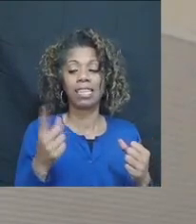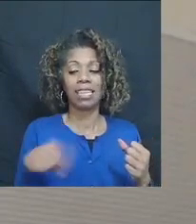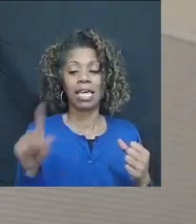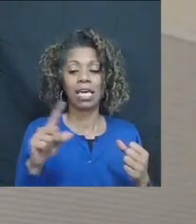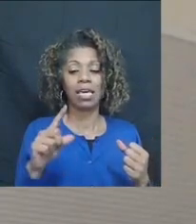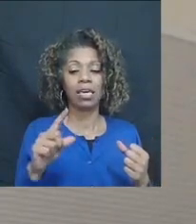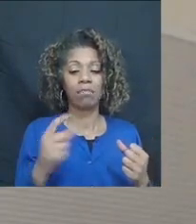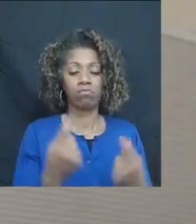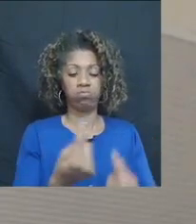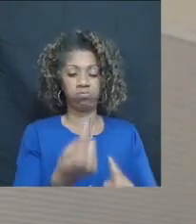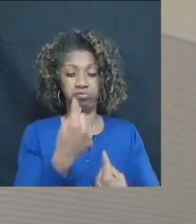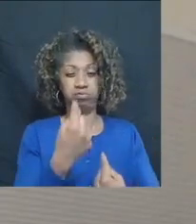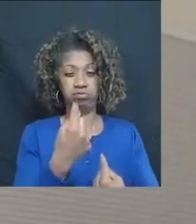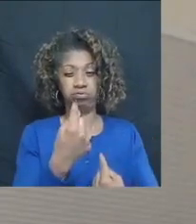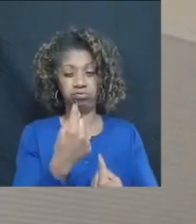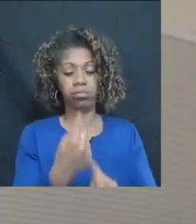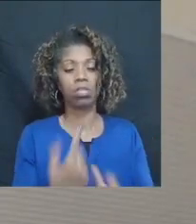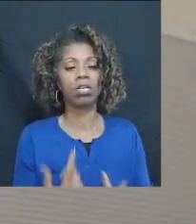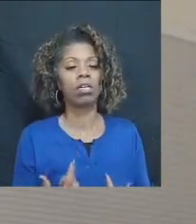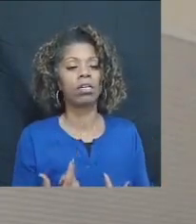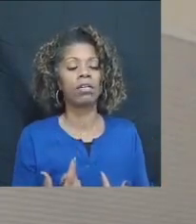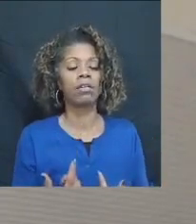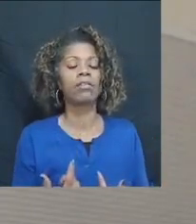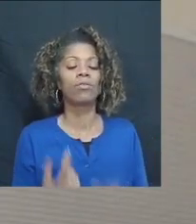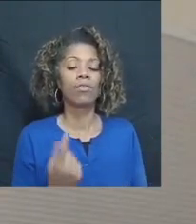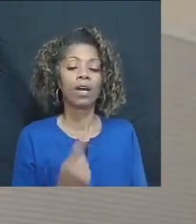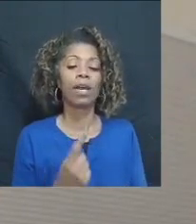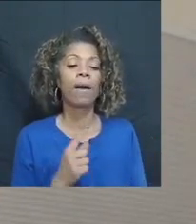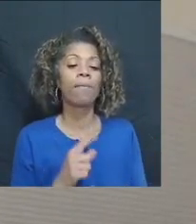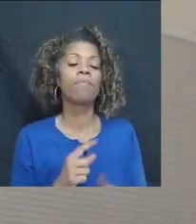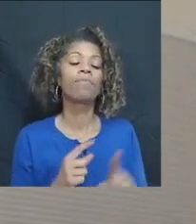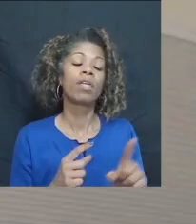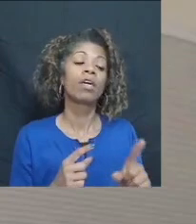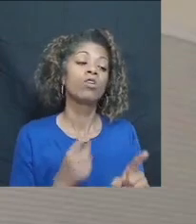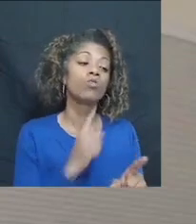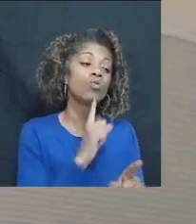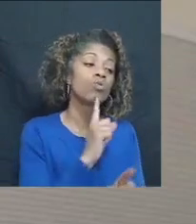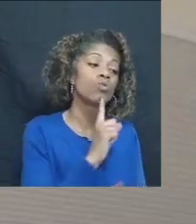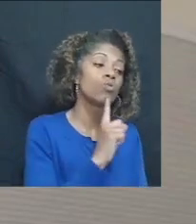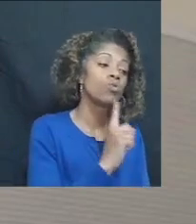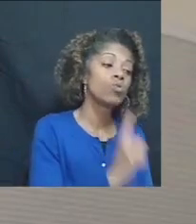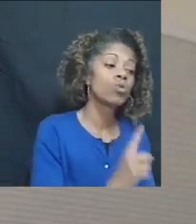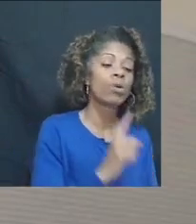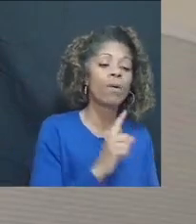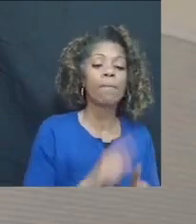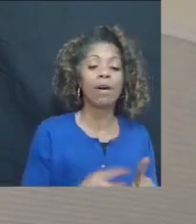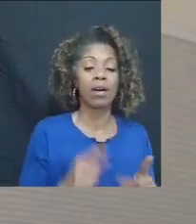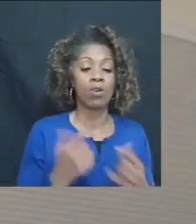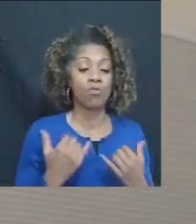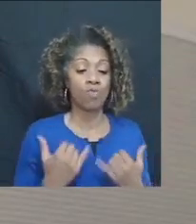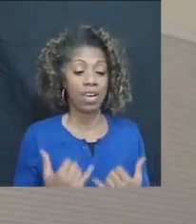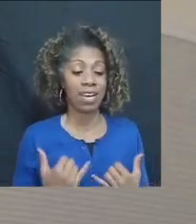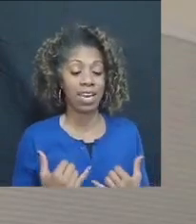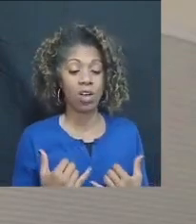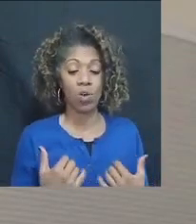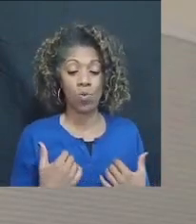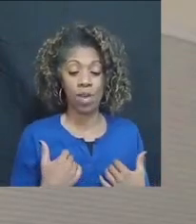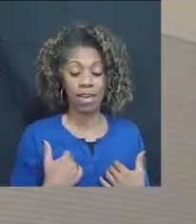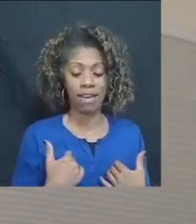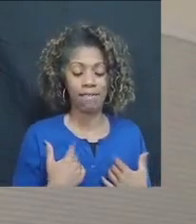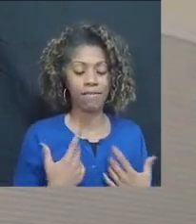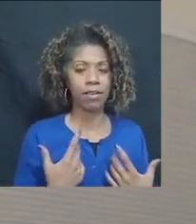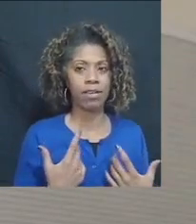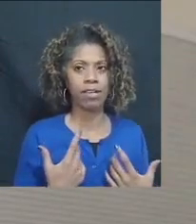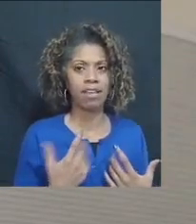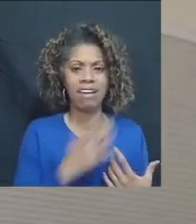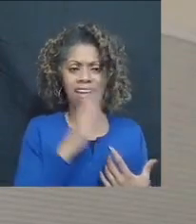different, Matt. We've never seen this. We've never seen it at this scale. We have health officers, both state and local health officers, that have